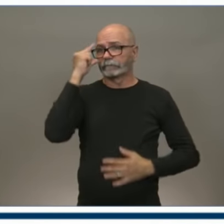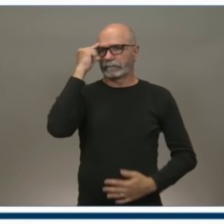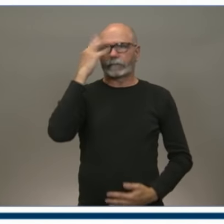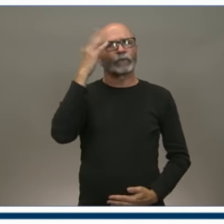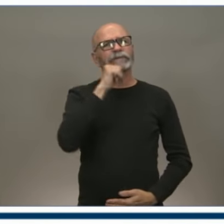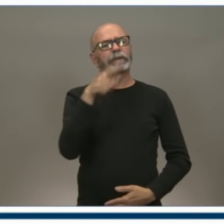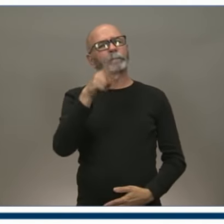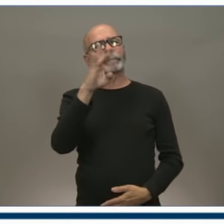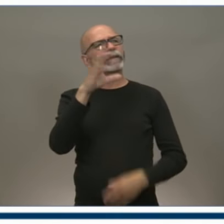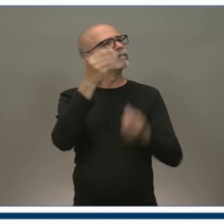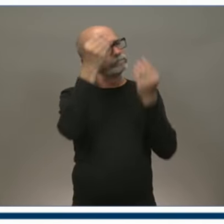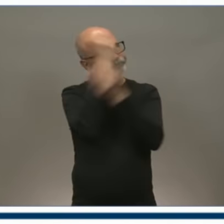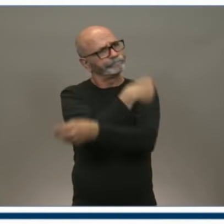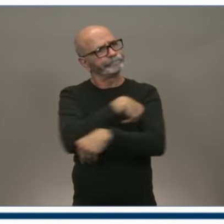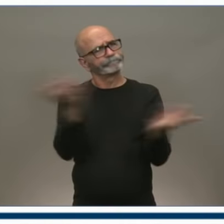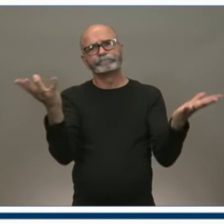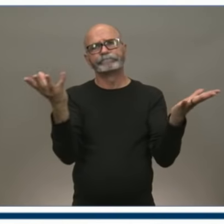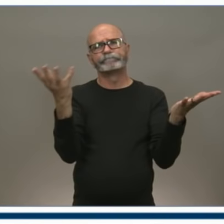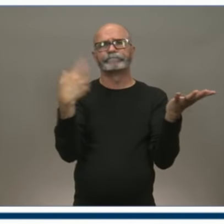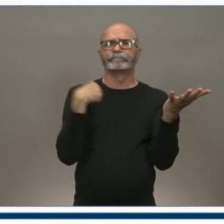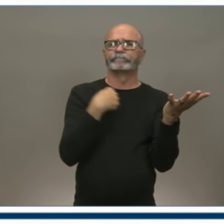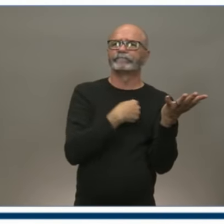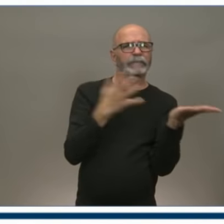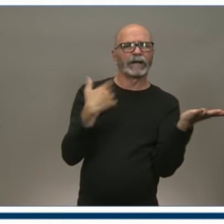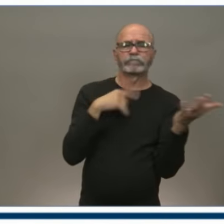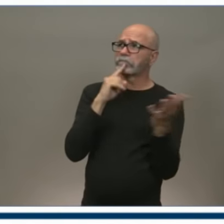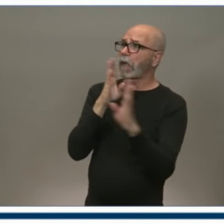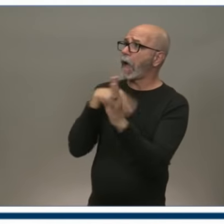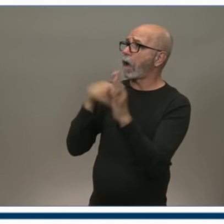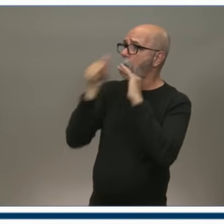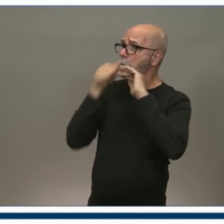We're not hiding it from the public. You're the first person to ask.